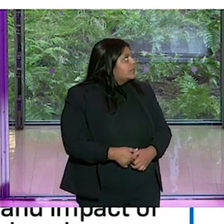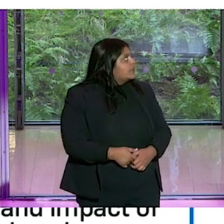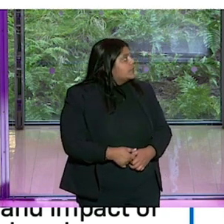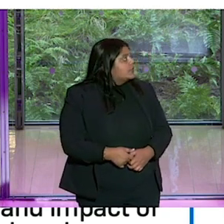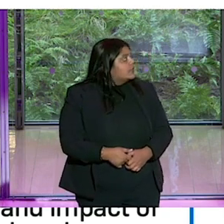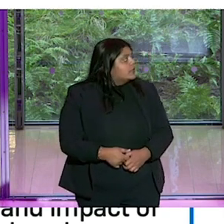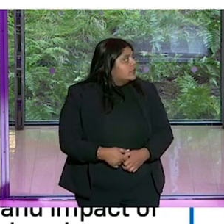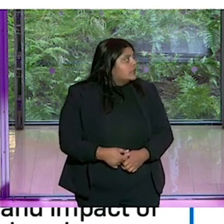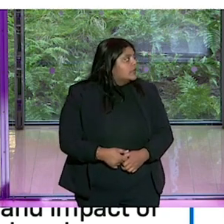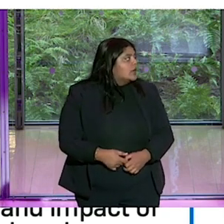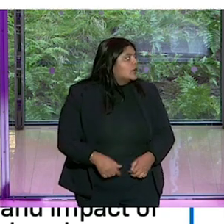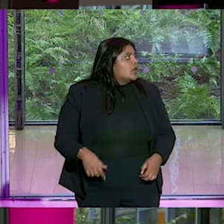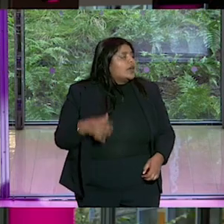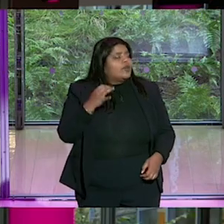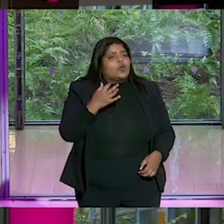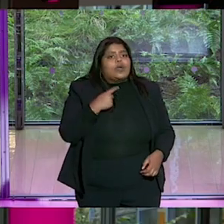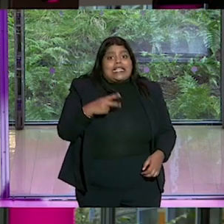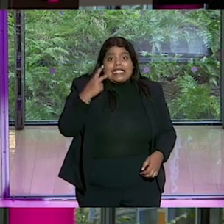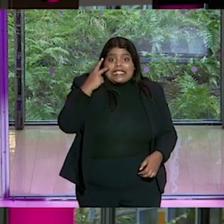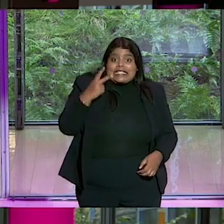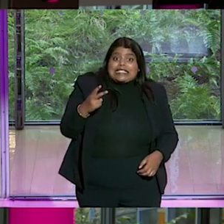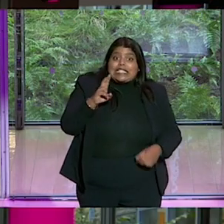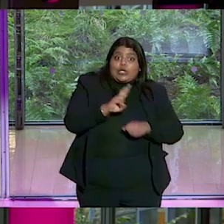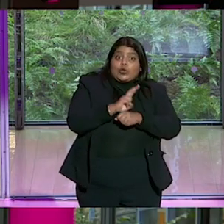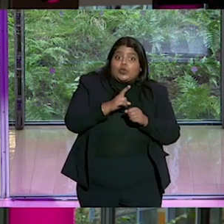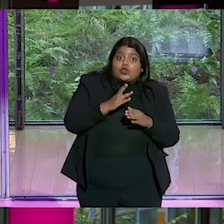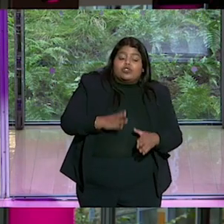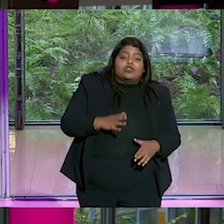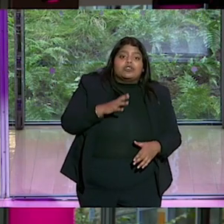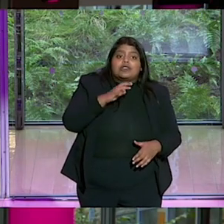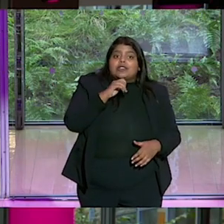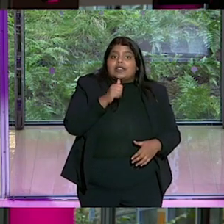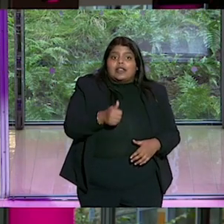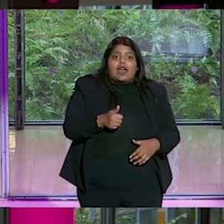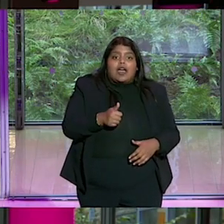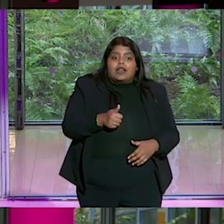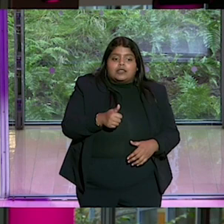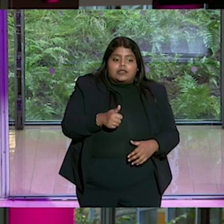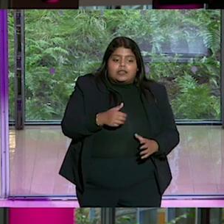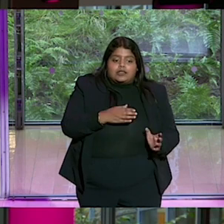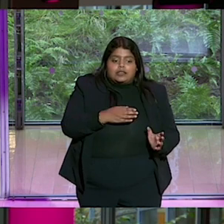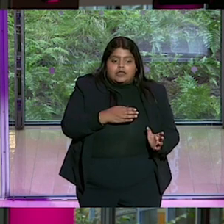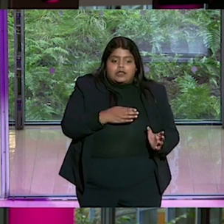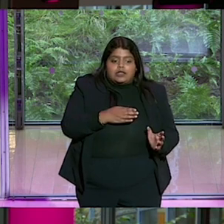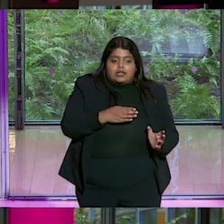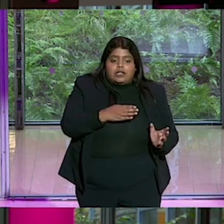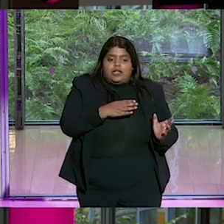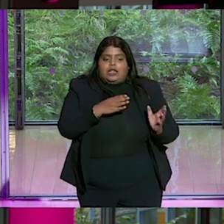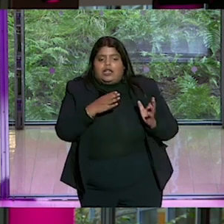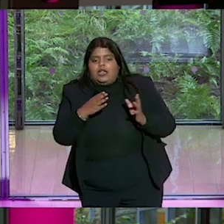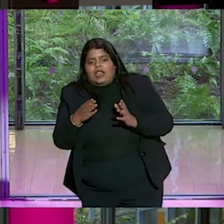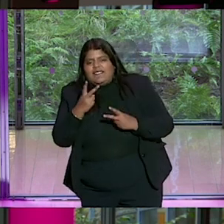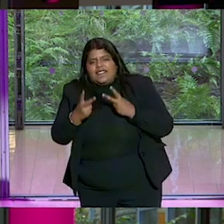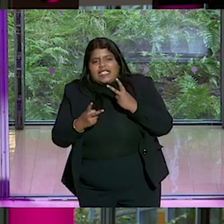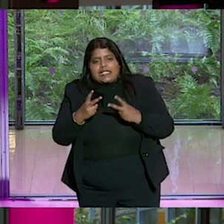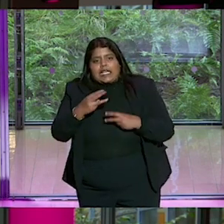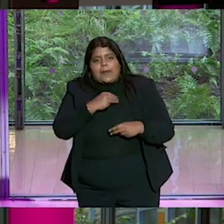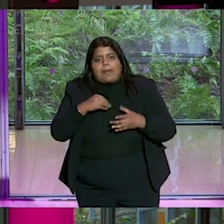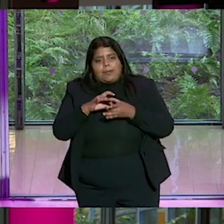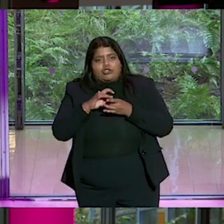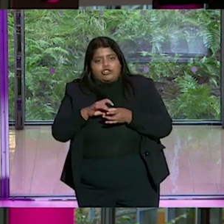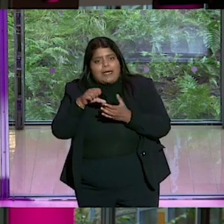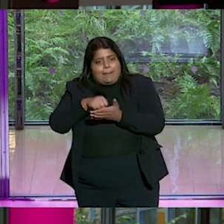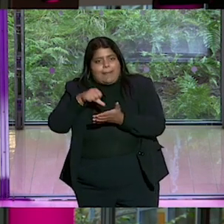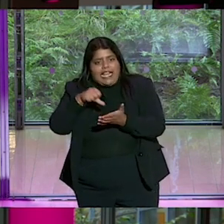So if we see that users aren't getting to those membership pages, maybe we need to